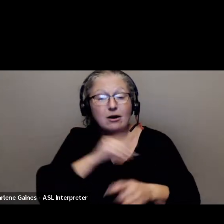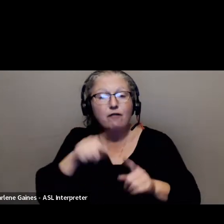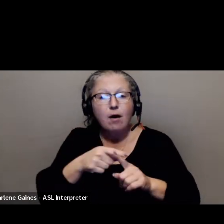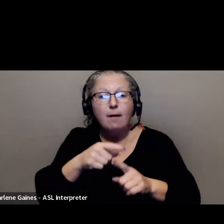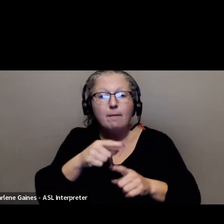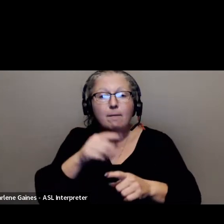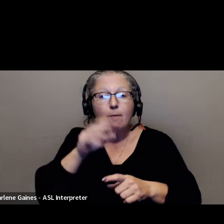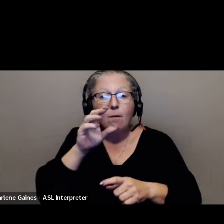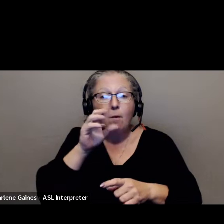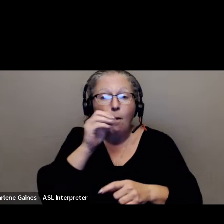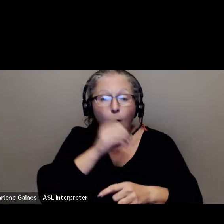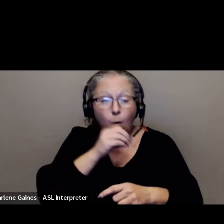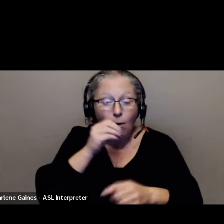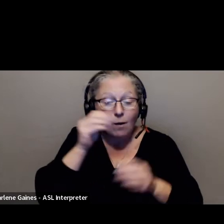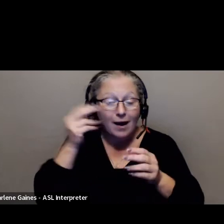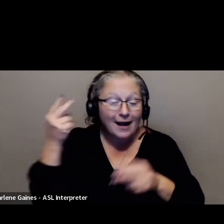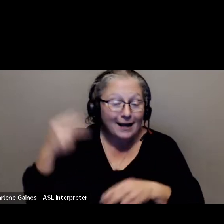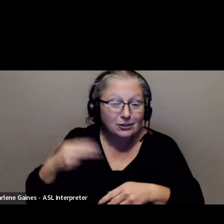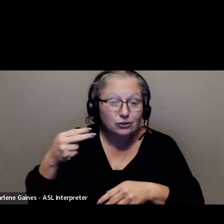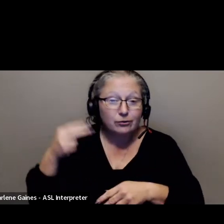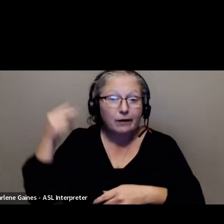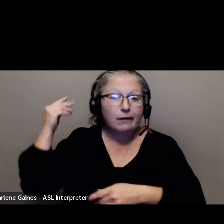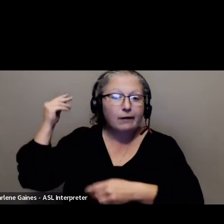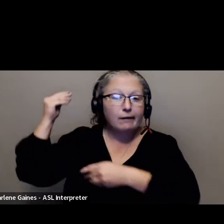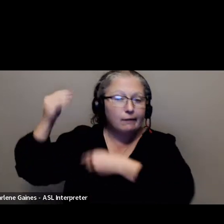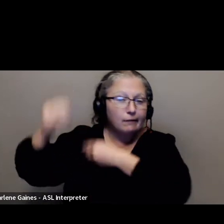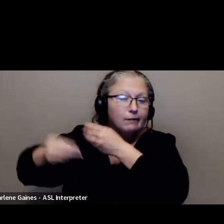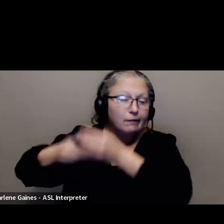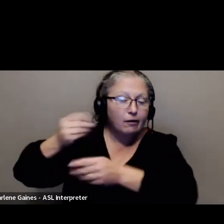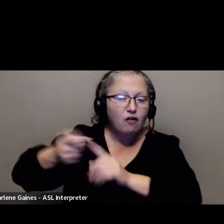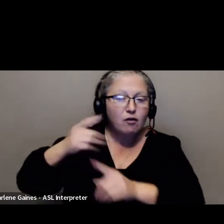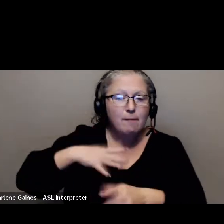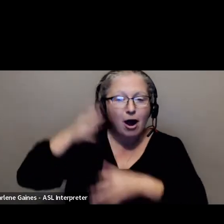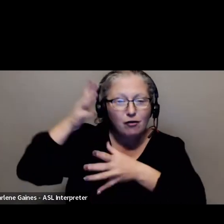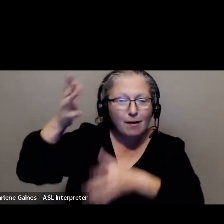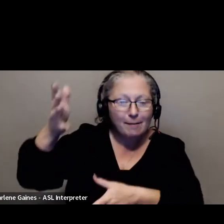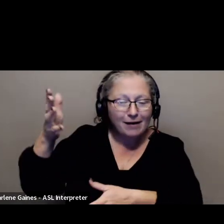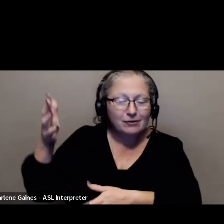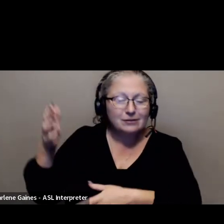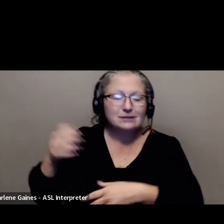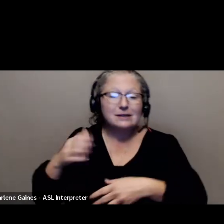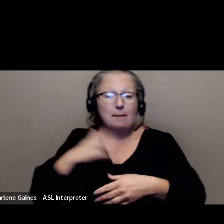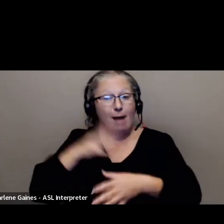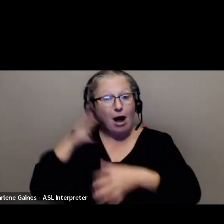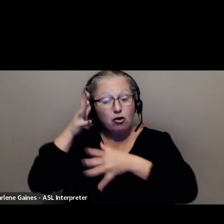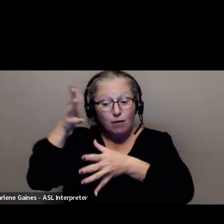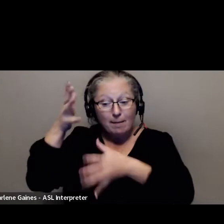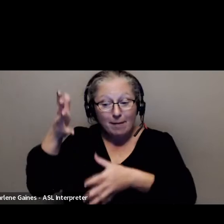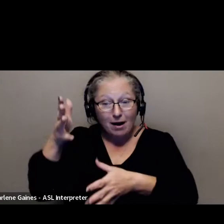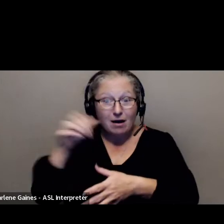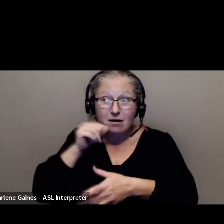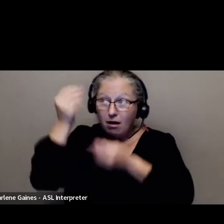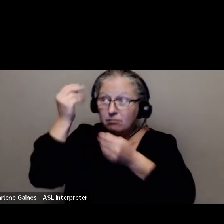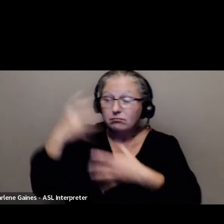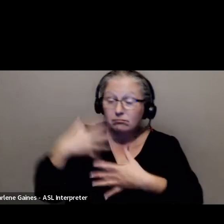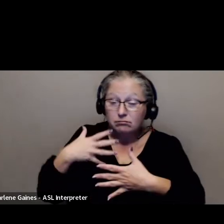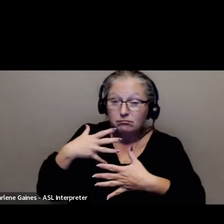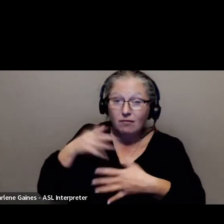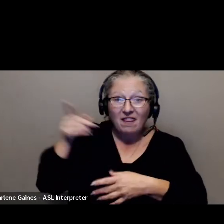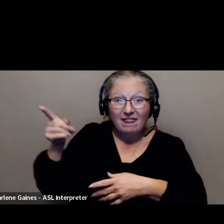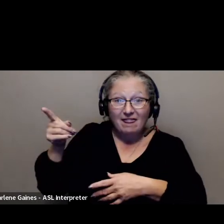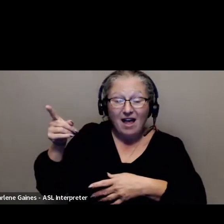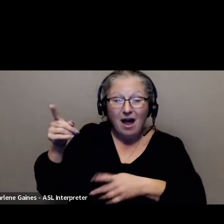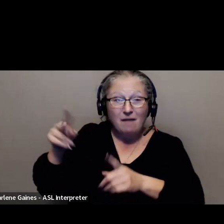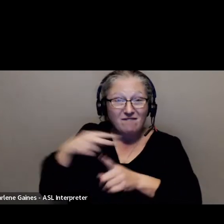history. It comes from being passed down from my grandparents. And so if my grandparents hadn't told me that they were